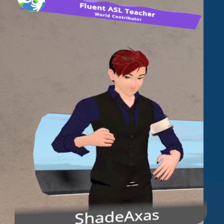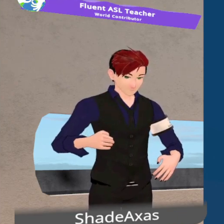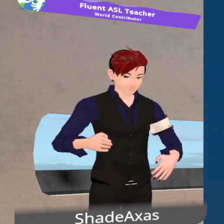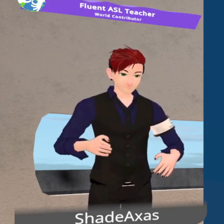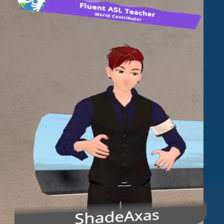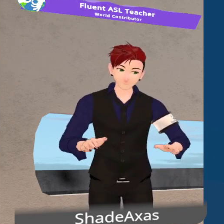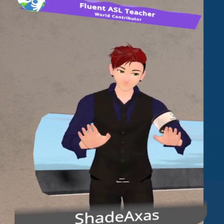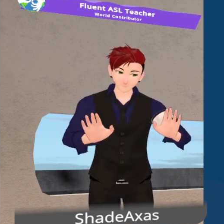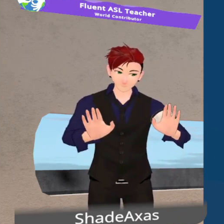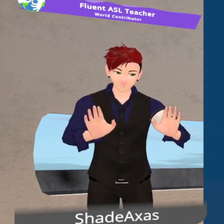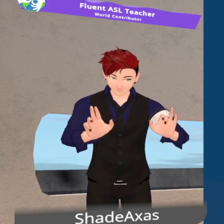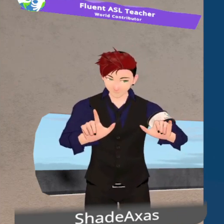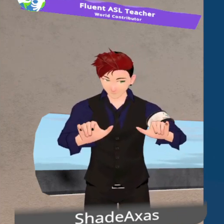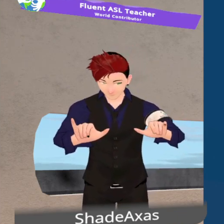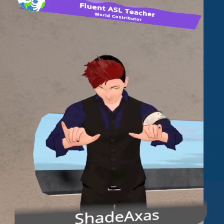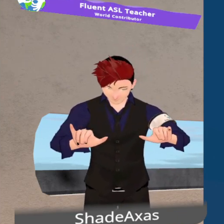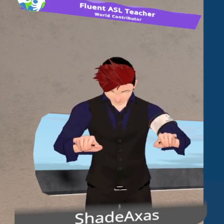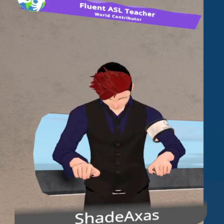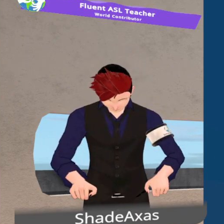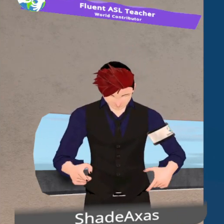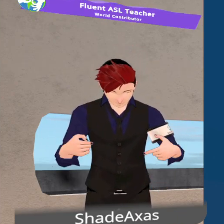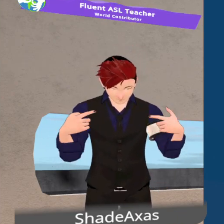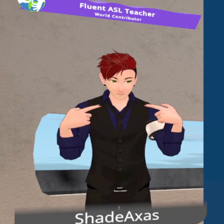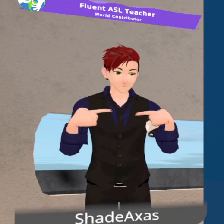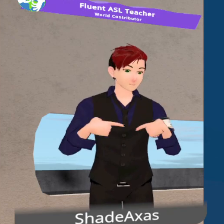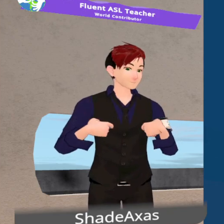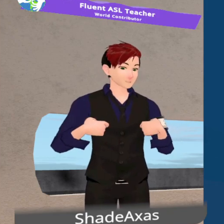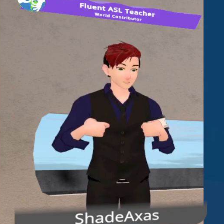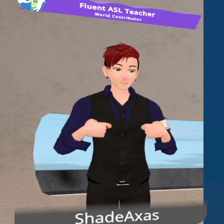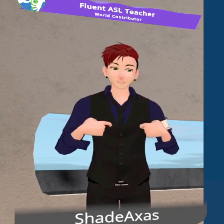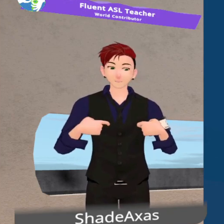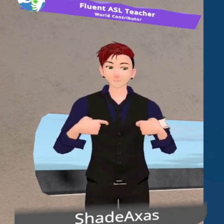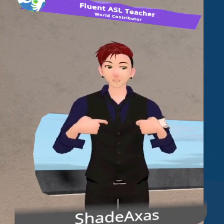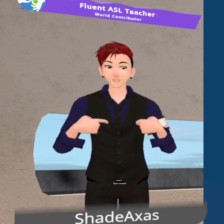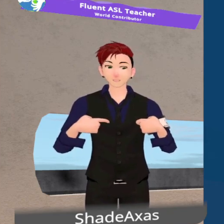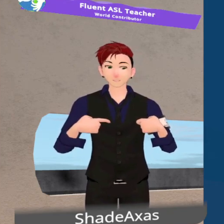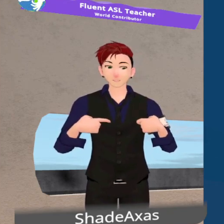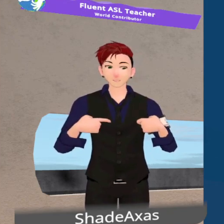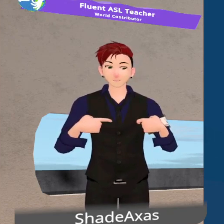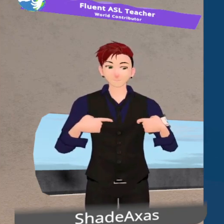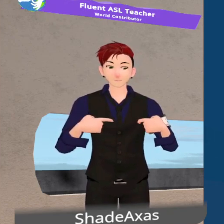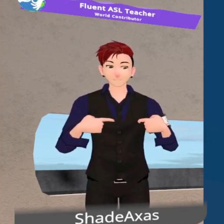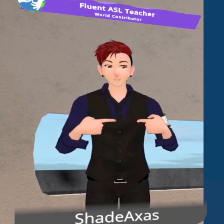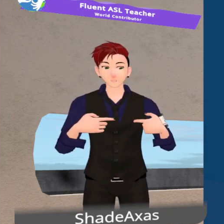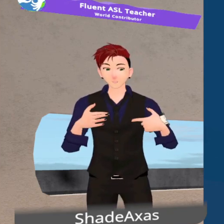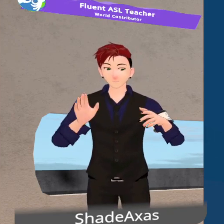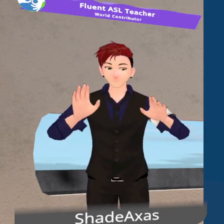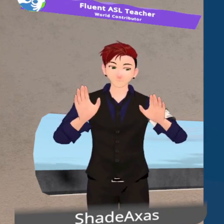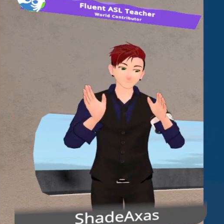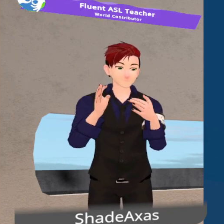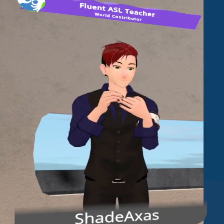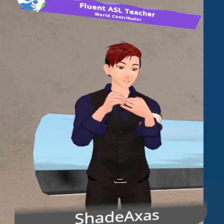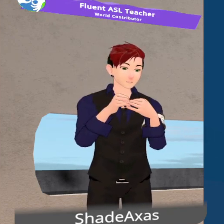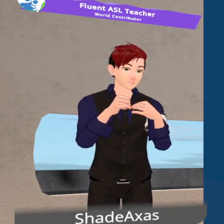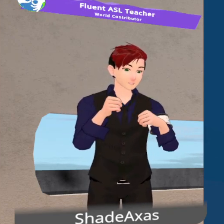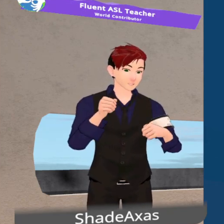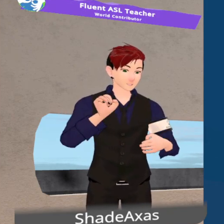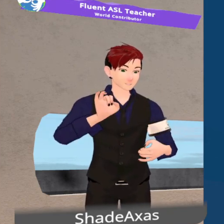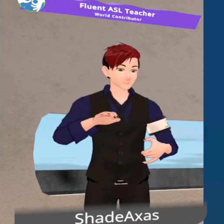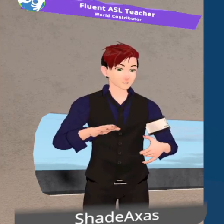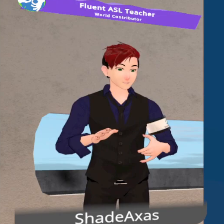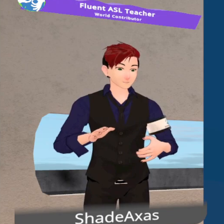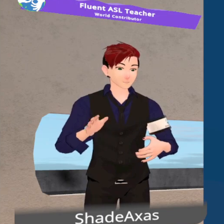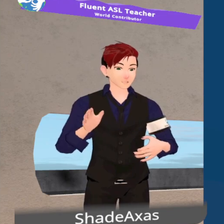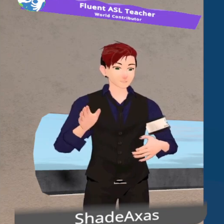have, like a Vive controller? Yes. So for me, I'll give you like the